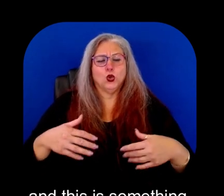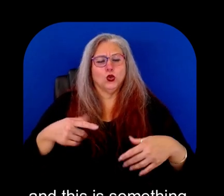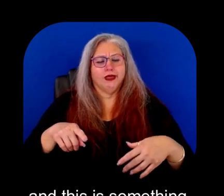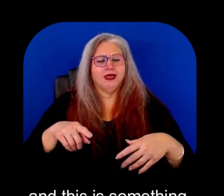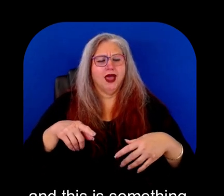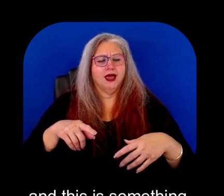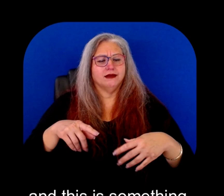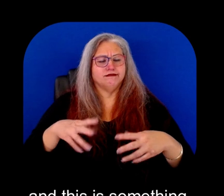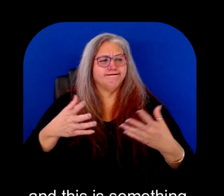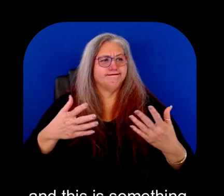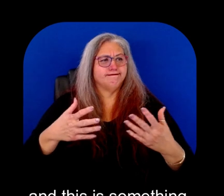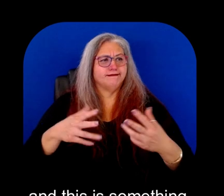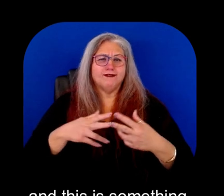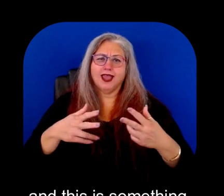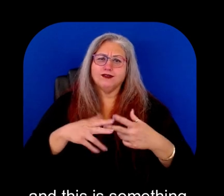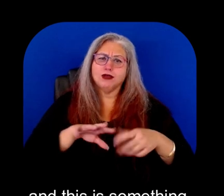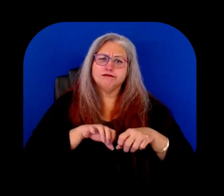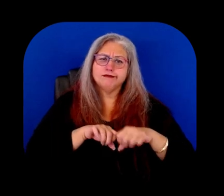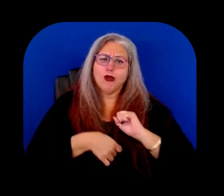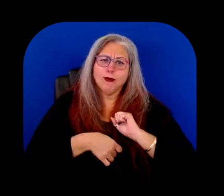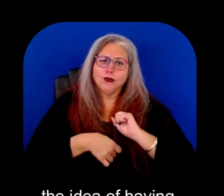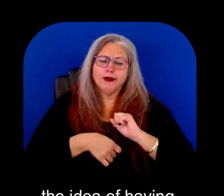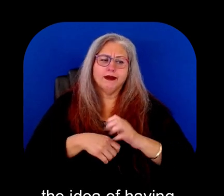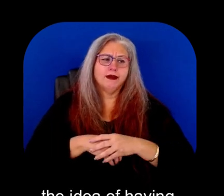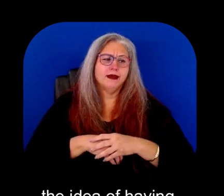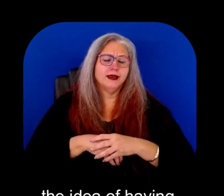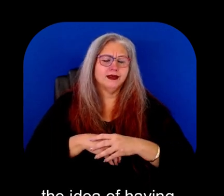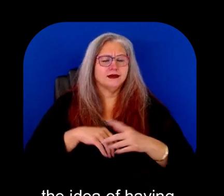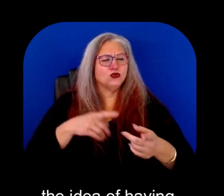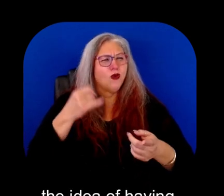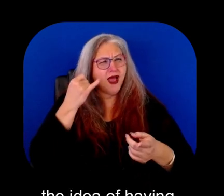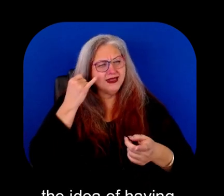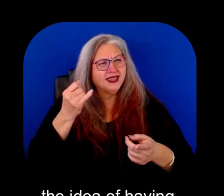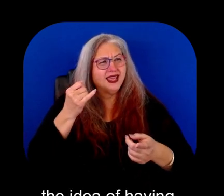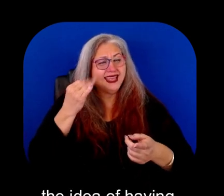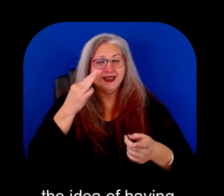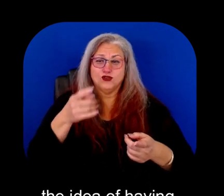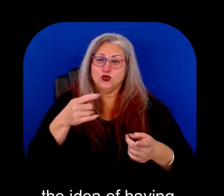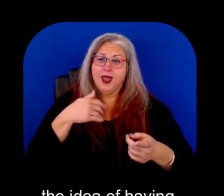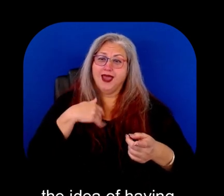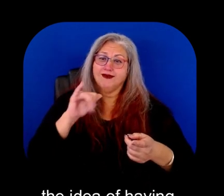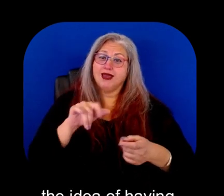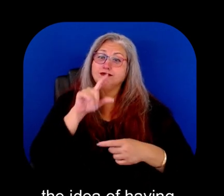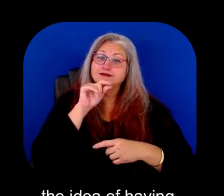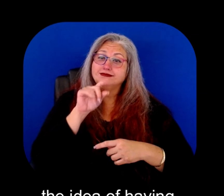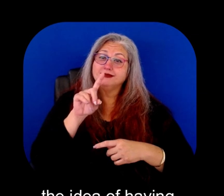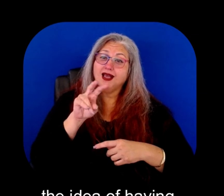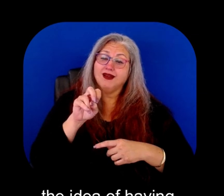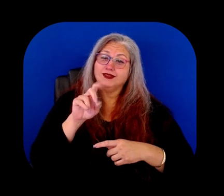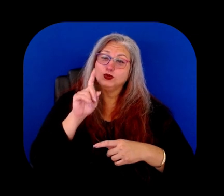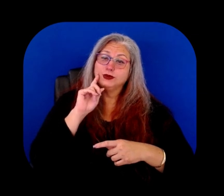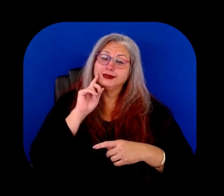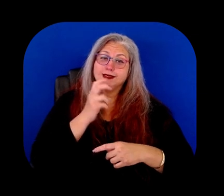This is something that is heartbreaking. The idea of having a dove on this